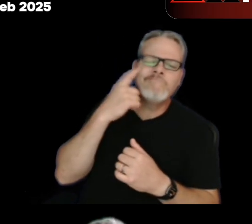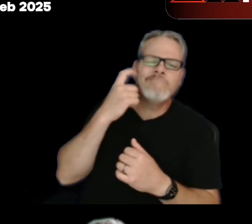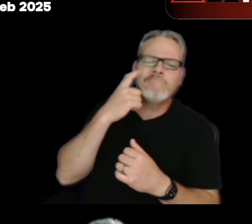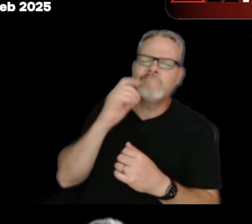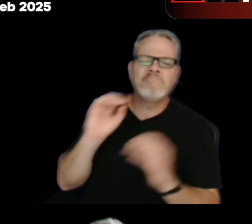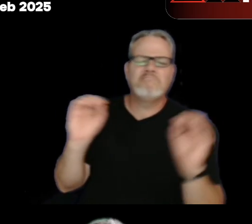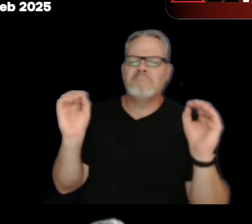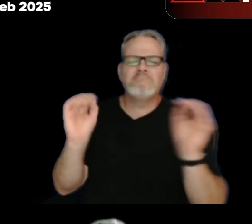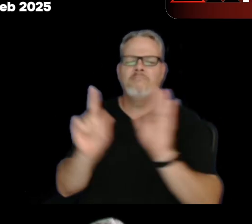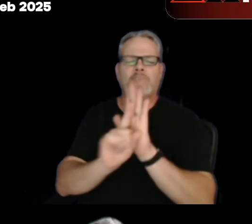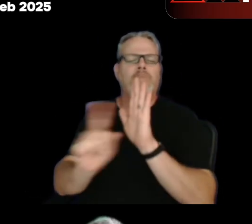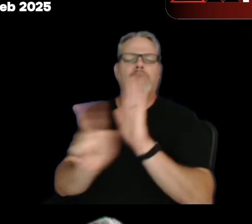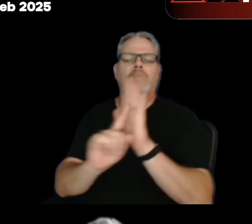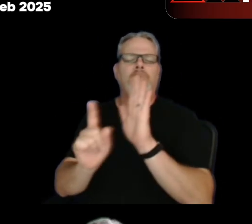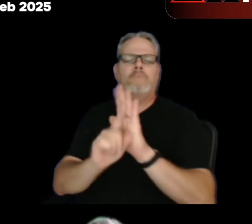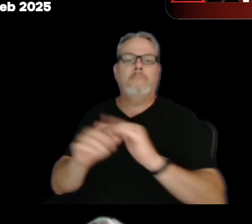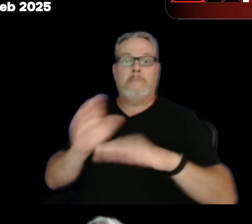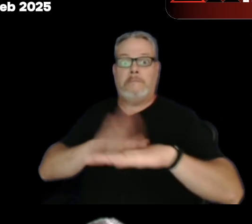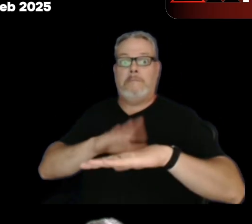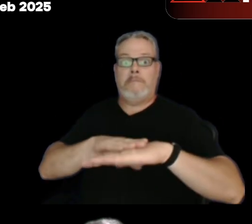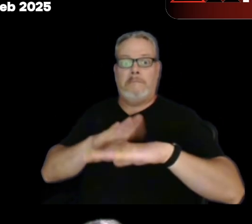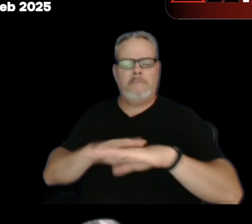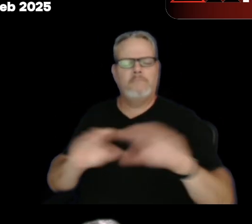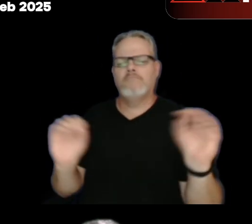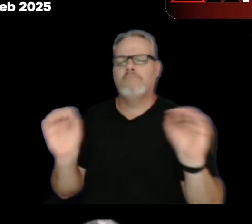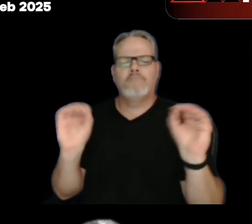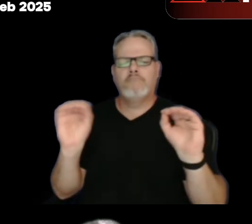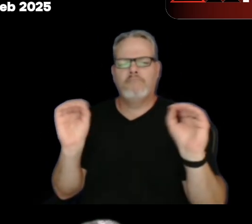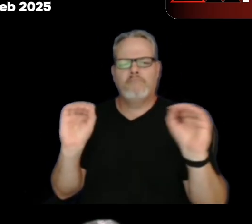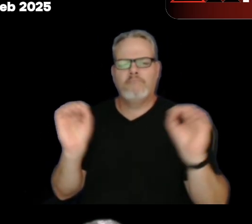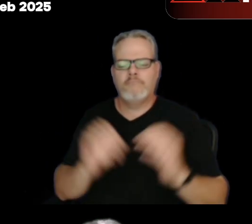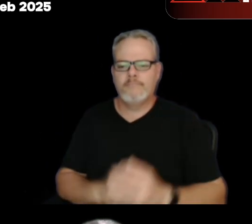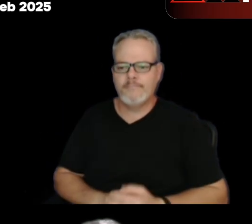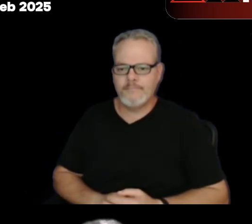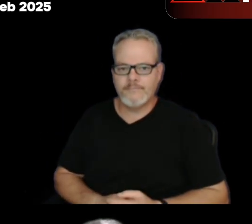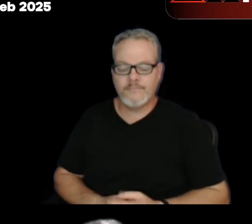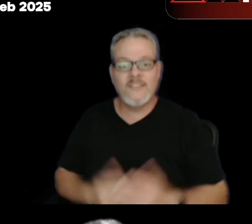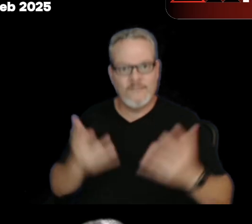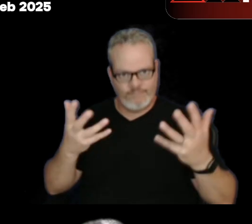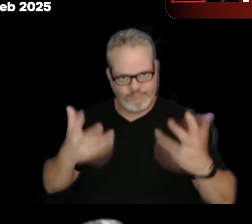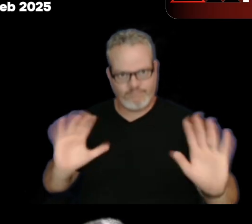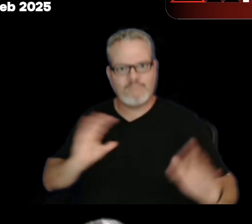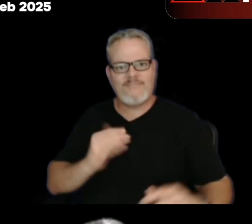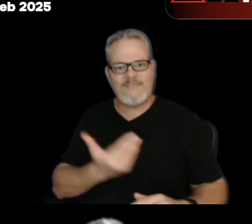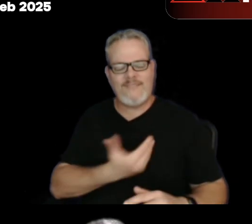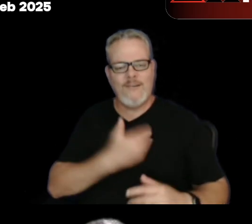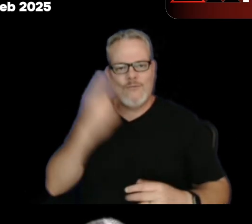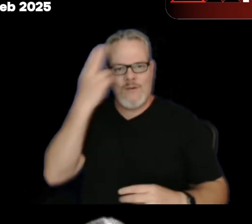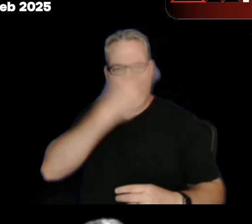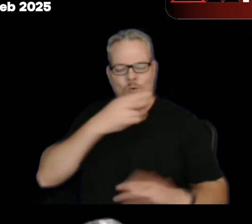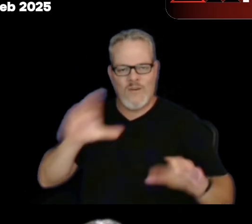for alarm and nothing that looks to escalate anytime soon. And that's our Hawaiian Volcano summary for this week.